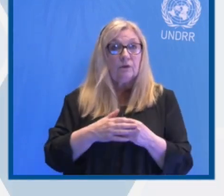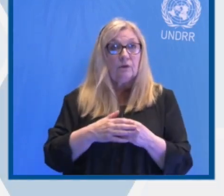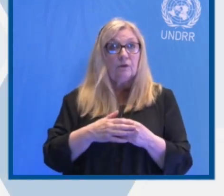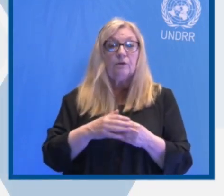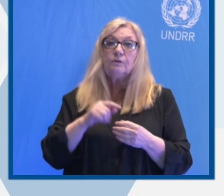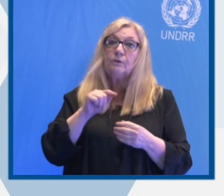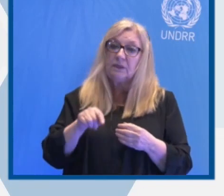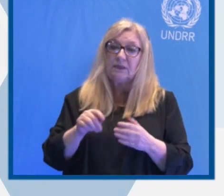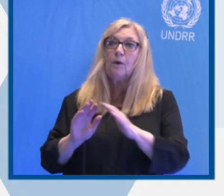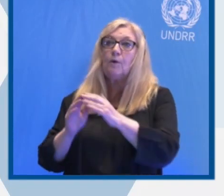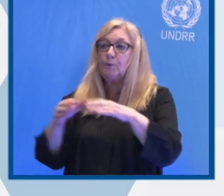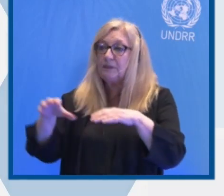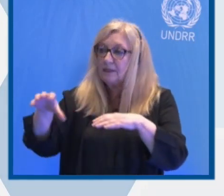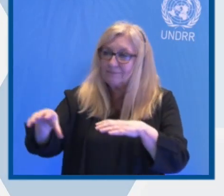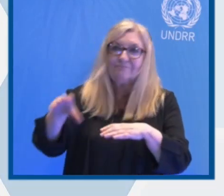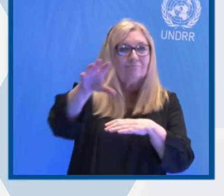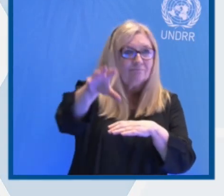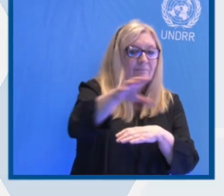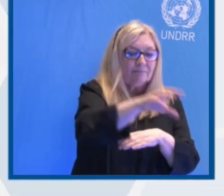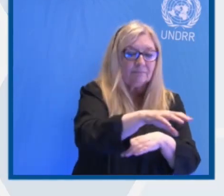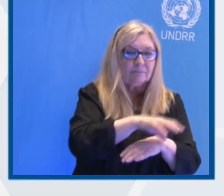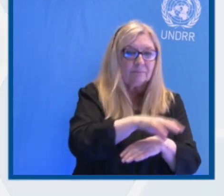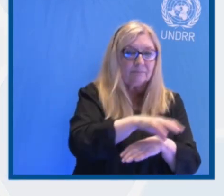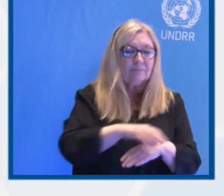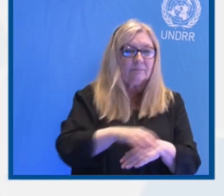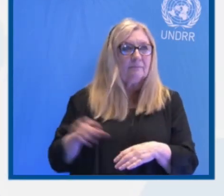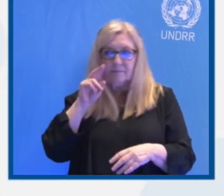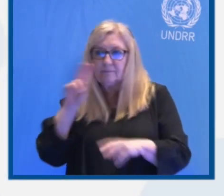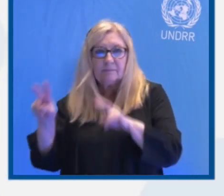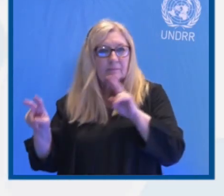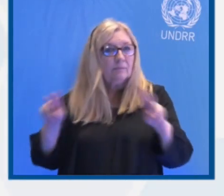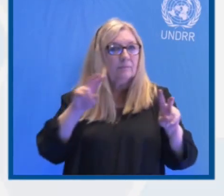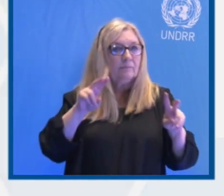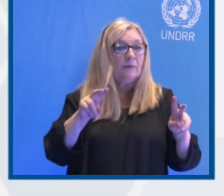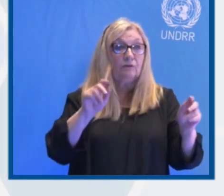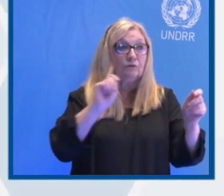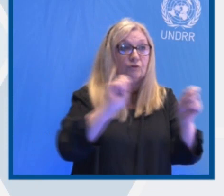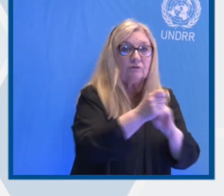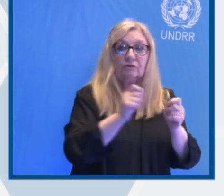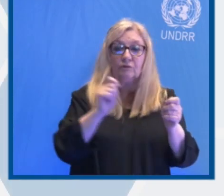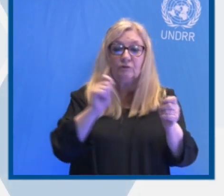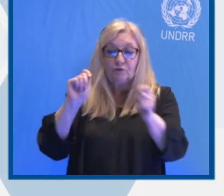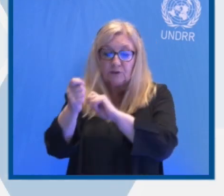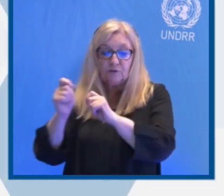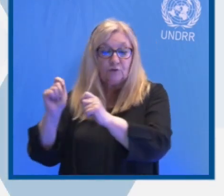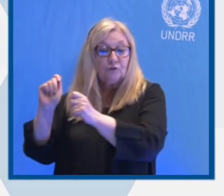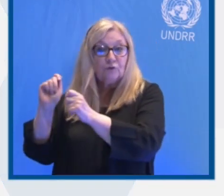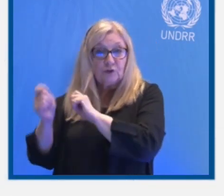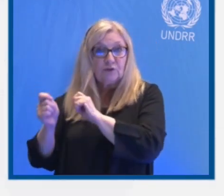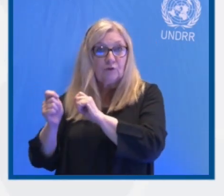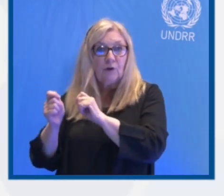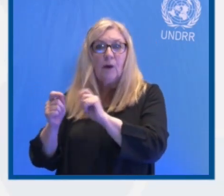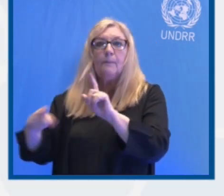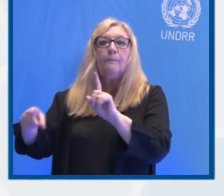resilient community is able to respond to changes or stress in a positive way and also maintain